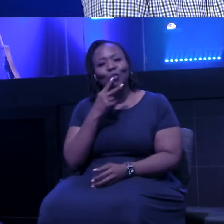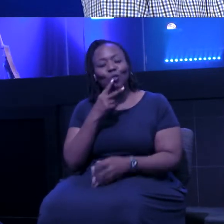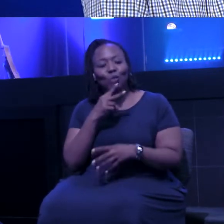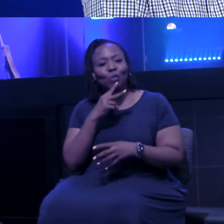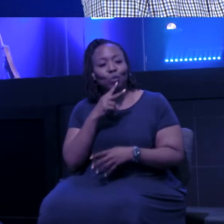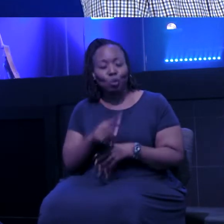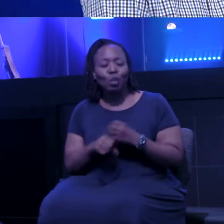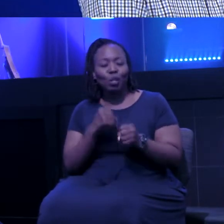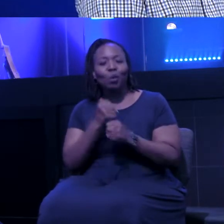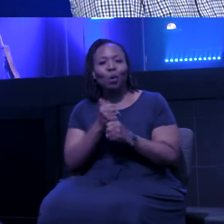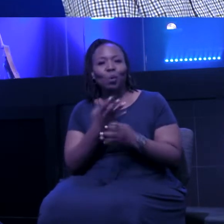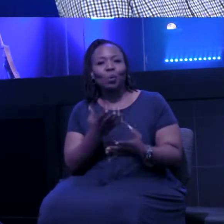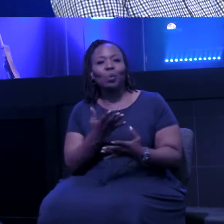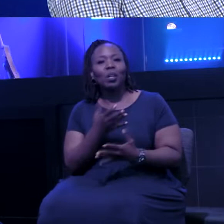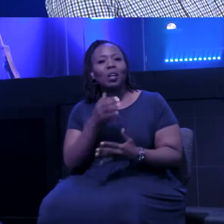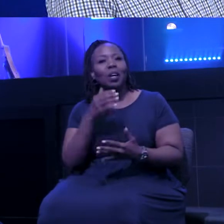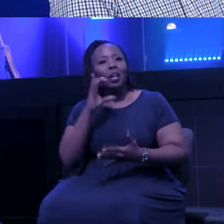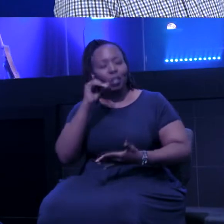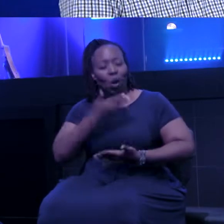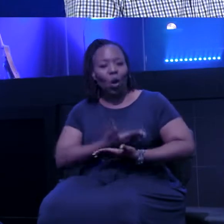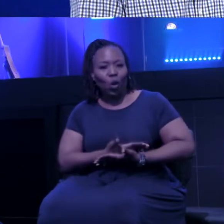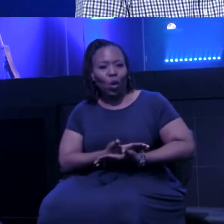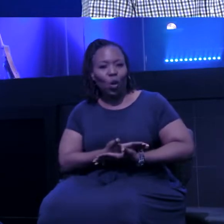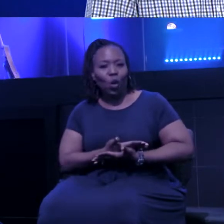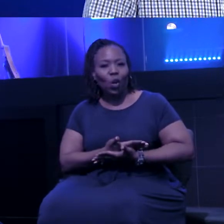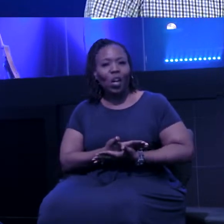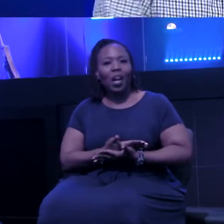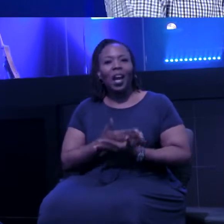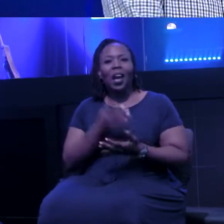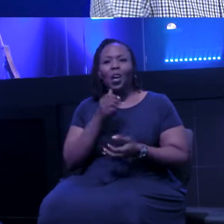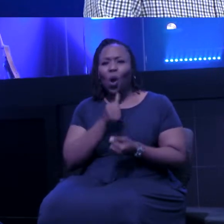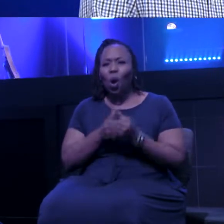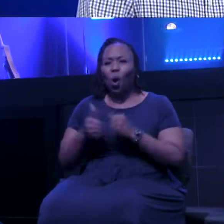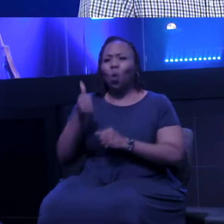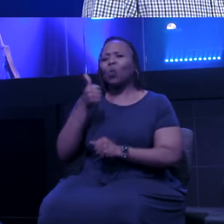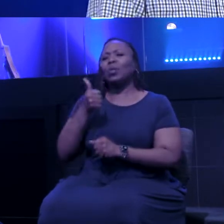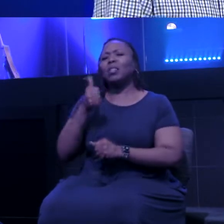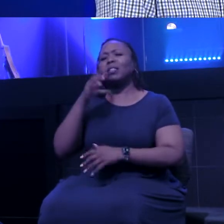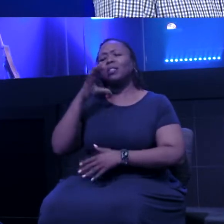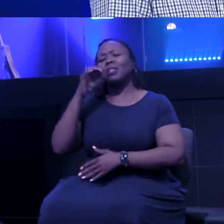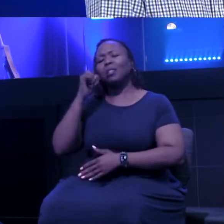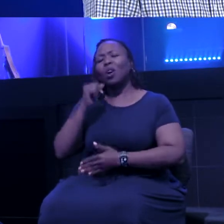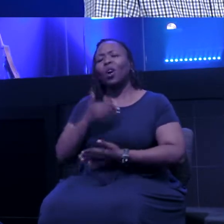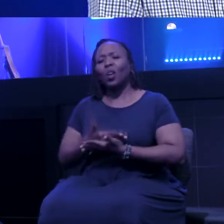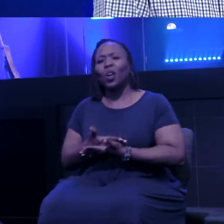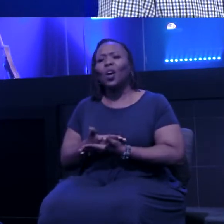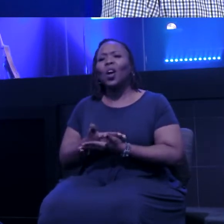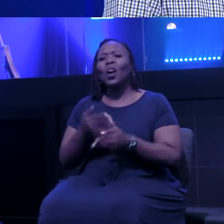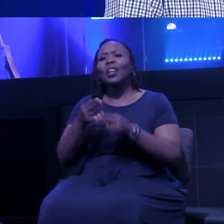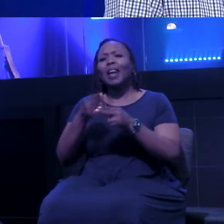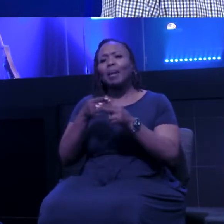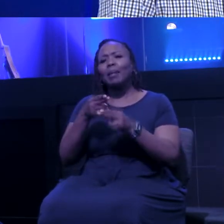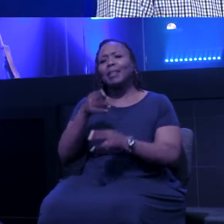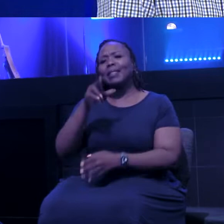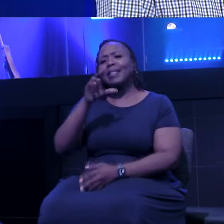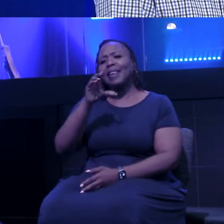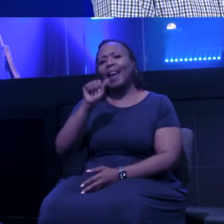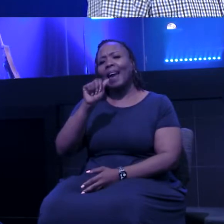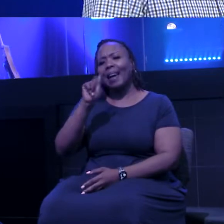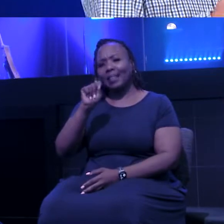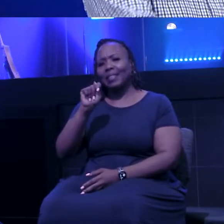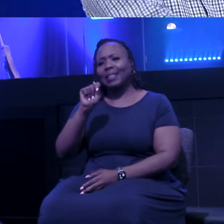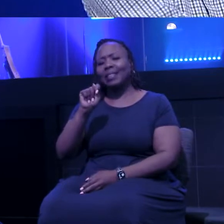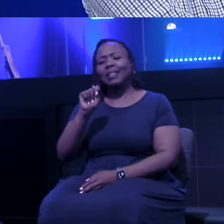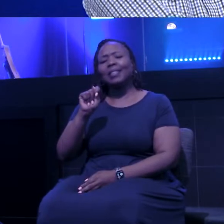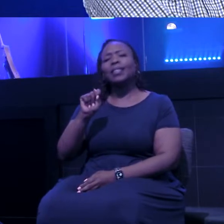and so it's. And your oldest daughter's name is? Catalina. Catalina goes by Cat, right? Yeah. Yep. Now, something pretty awesome.